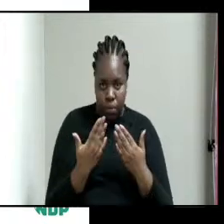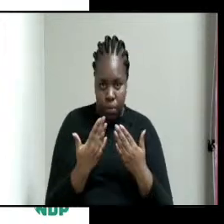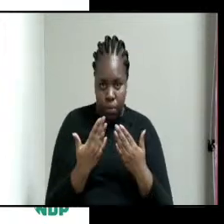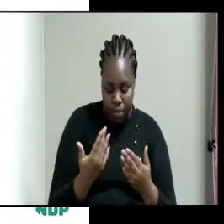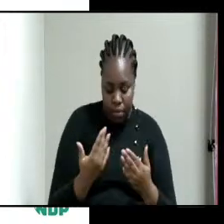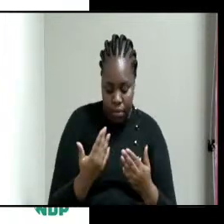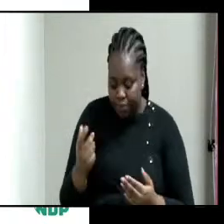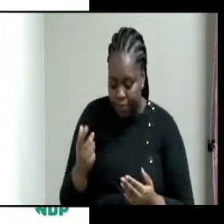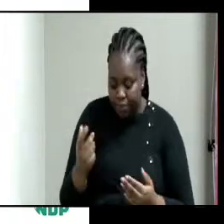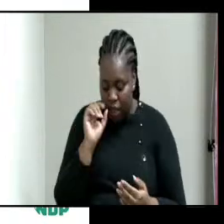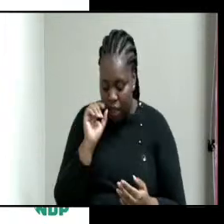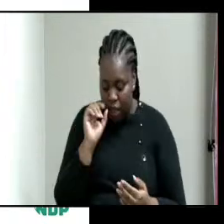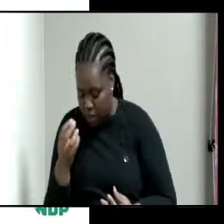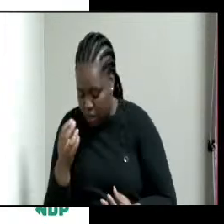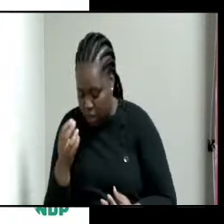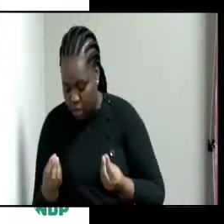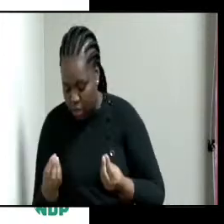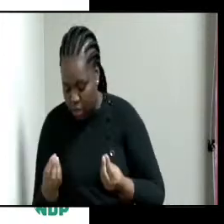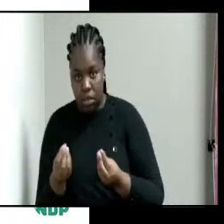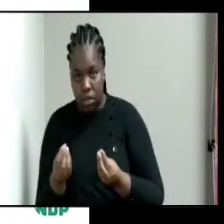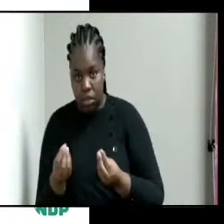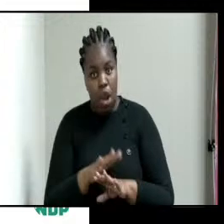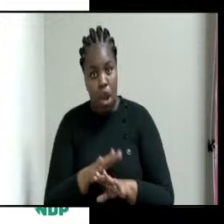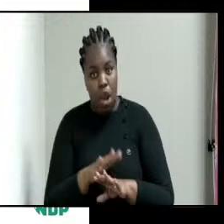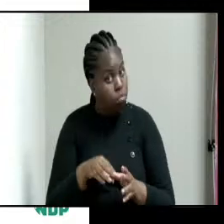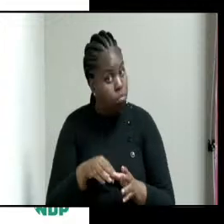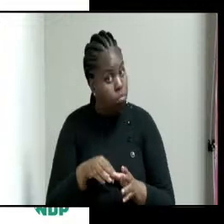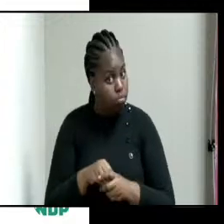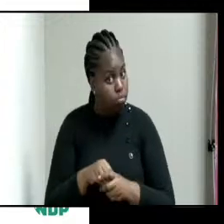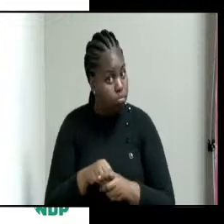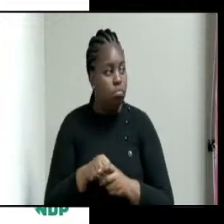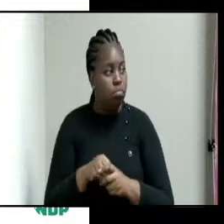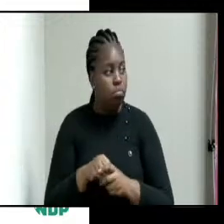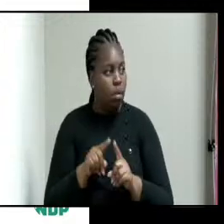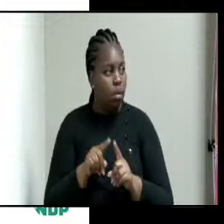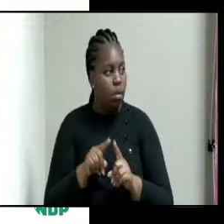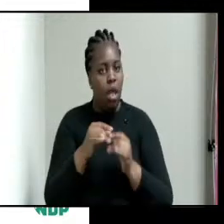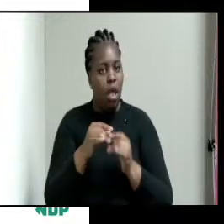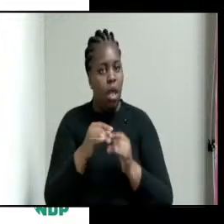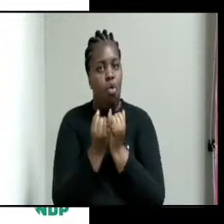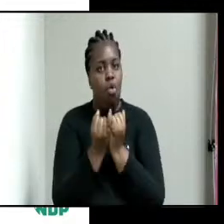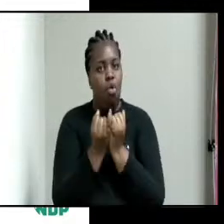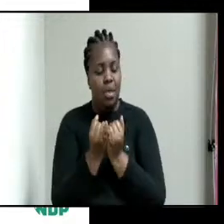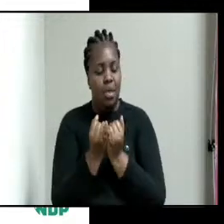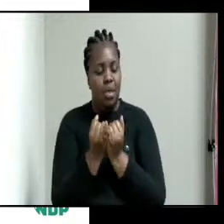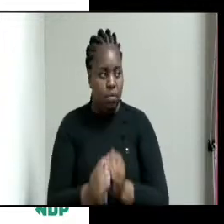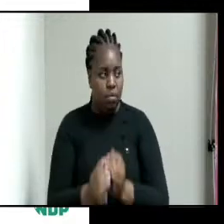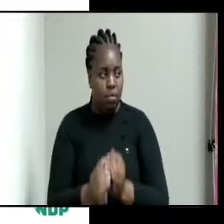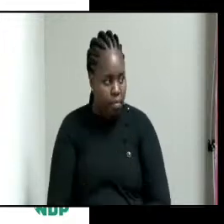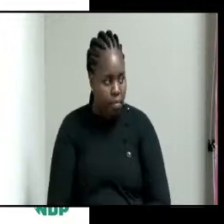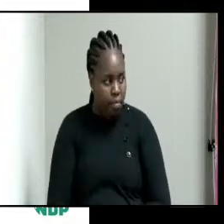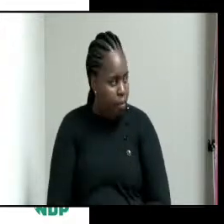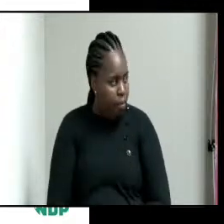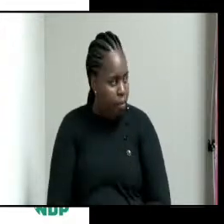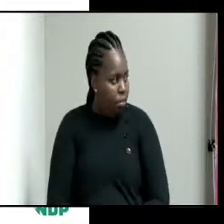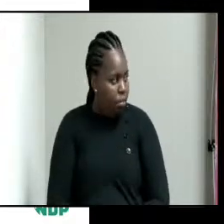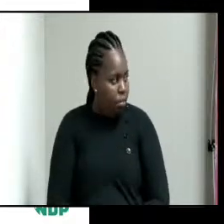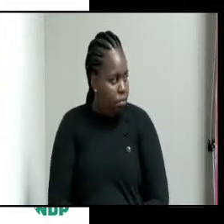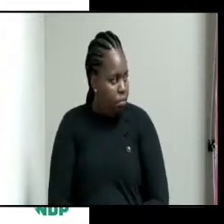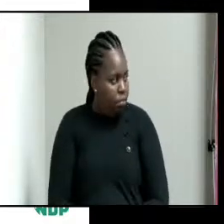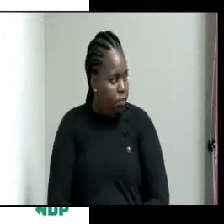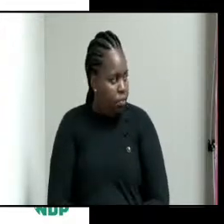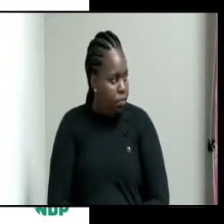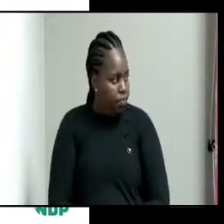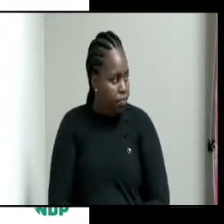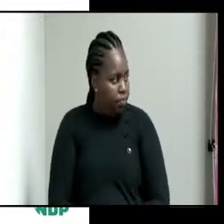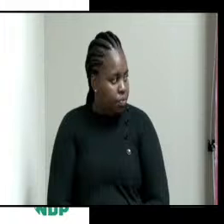the age of a child is not corresponding with the completed grade. So if you look